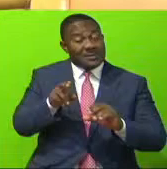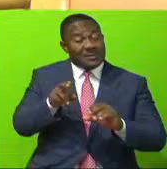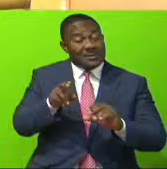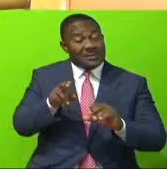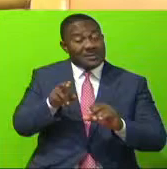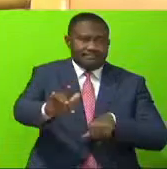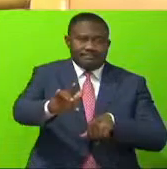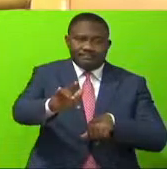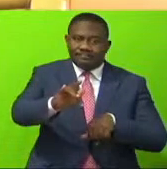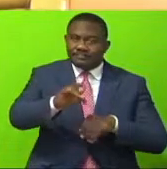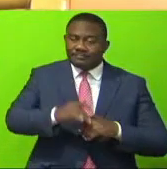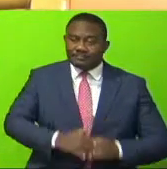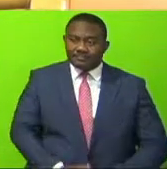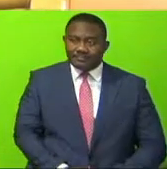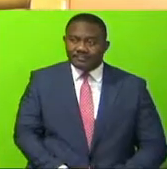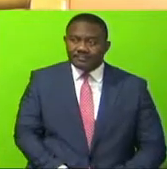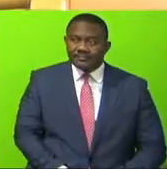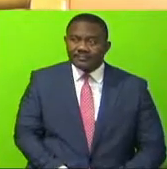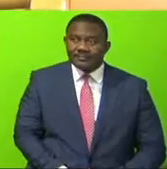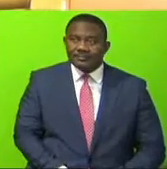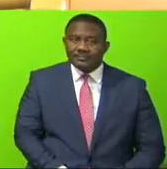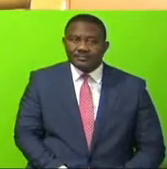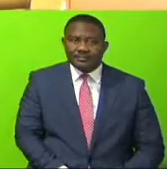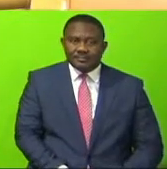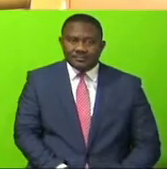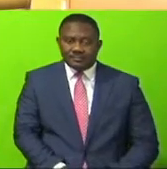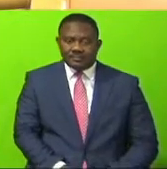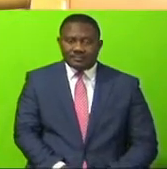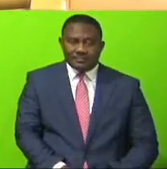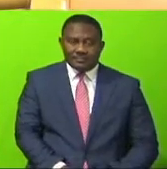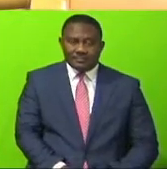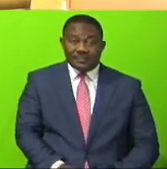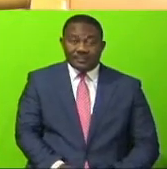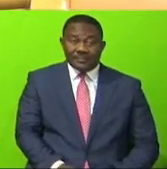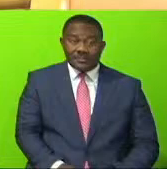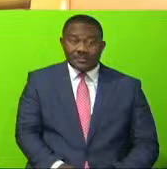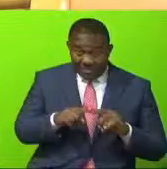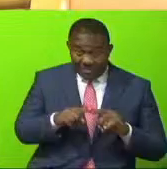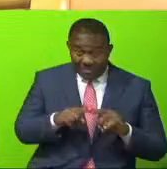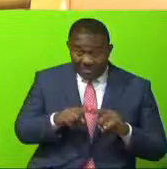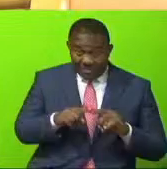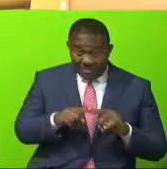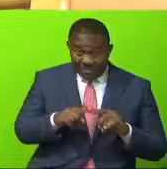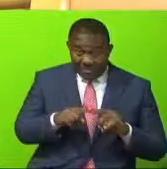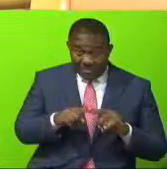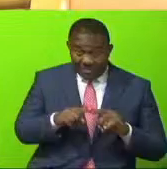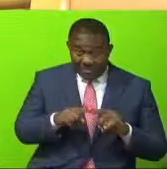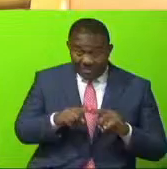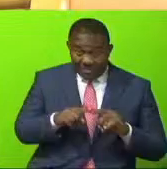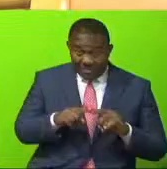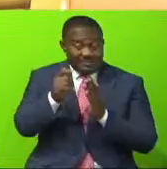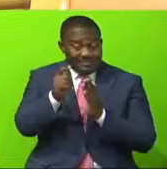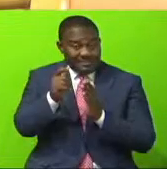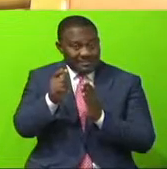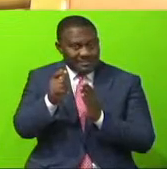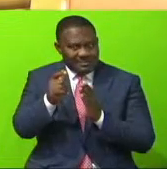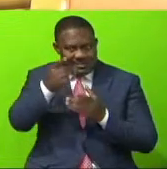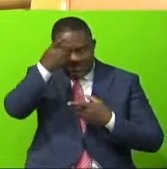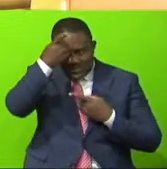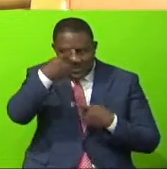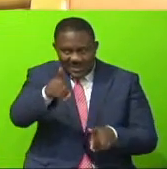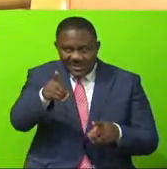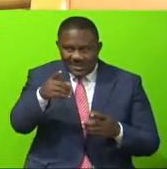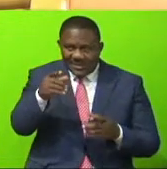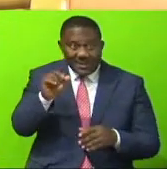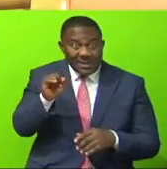there is a matter that tomorrow we'll wait and hear. But for now, Mr. Speaker, as we sit, the rule is that when you go and file as an